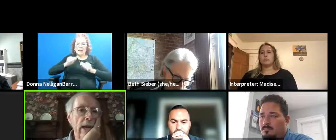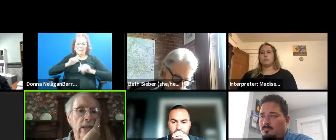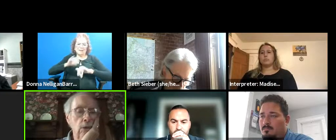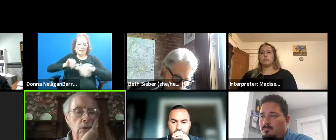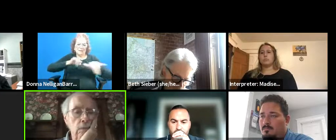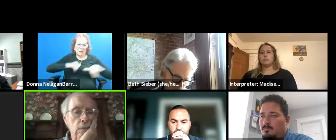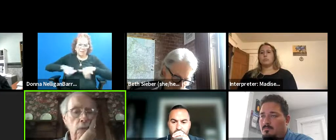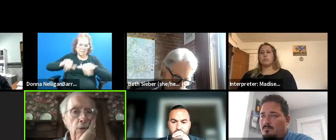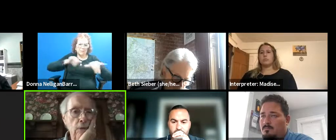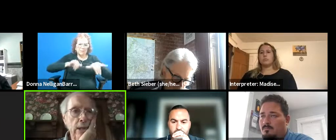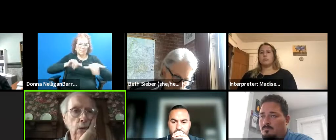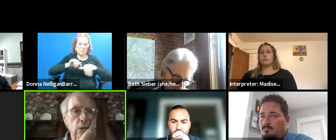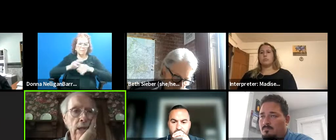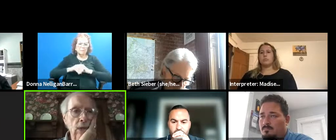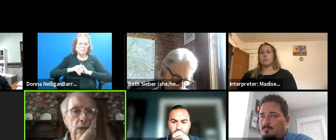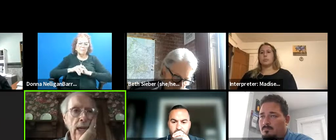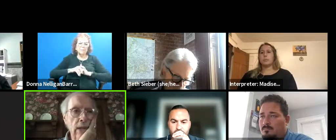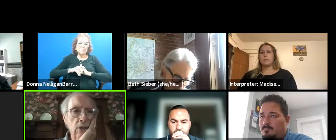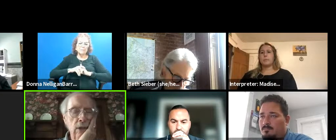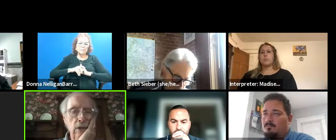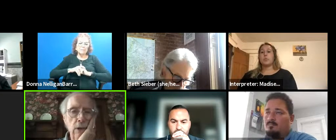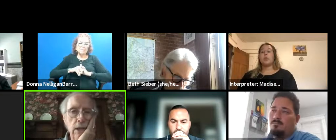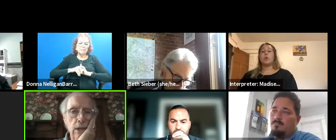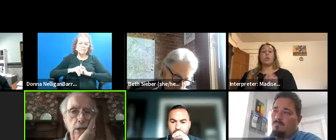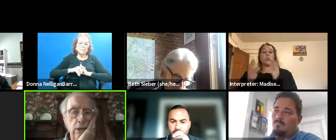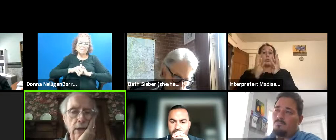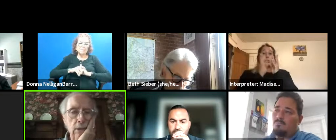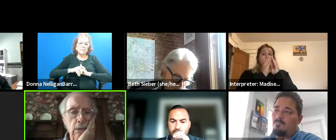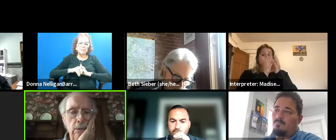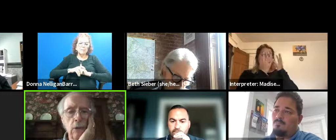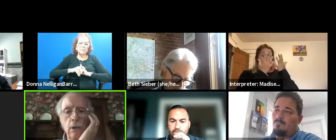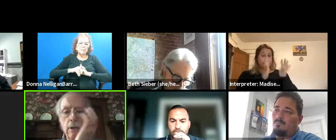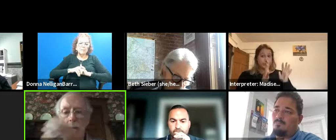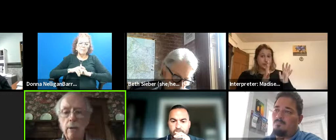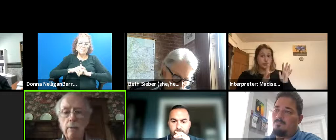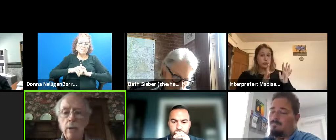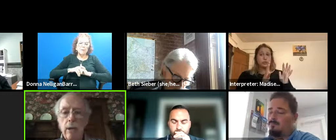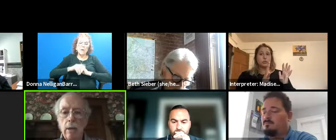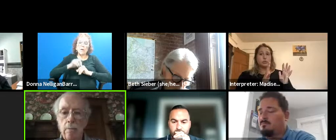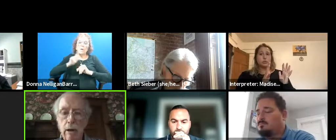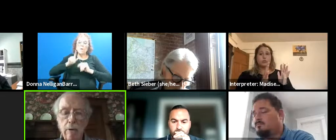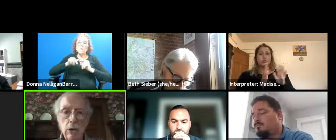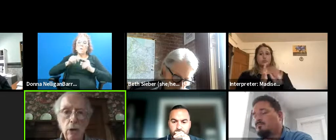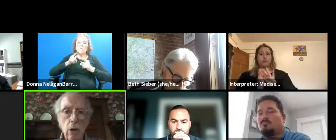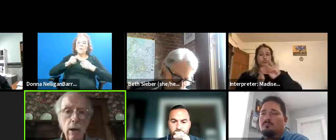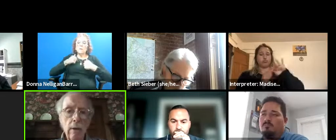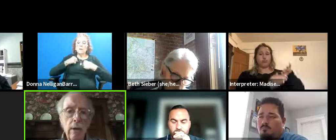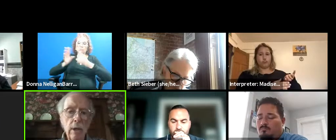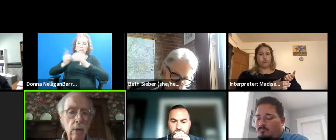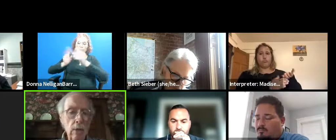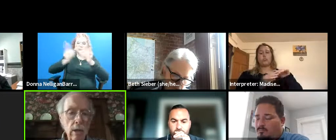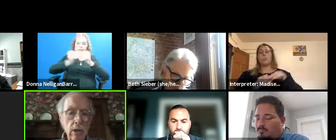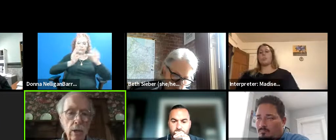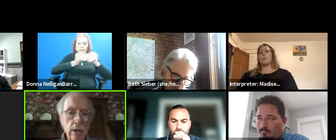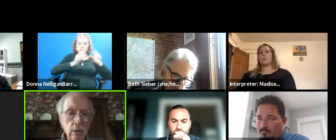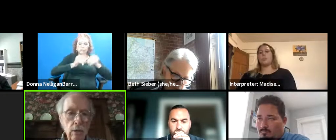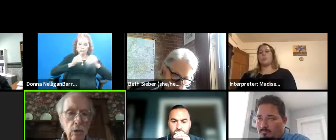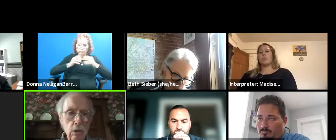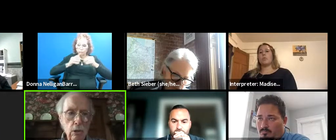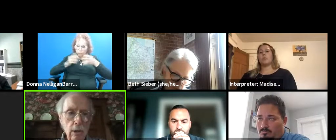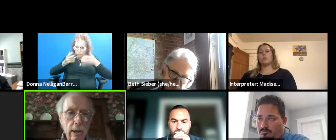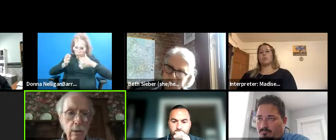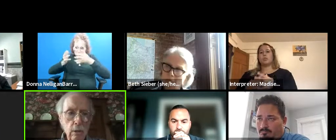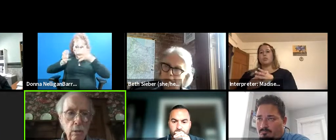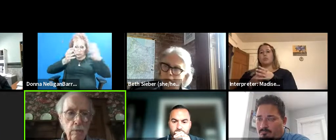Once we've had those meetings and gotten a sense of what the district council members' preferences are, we then start